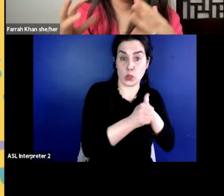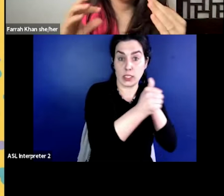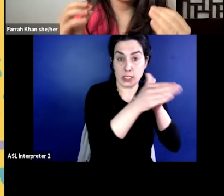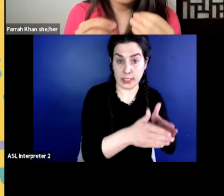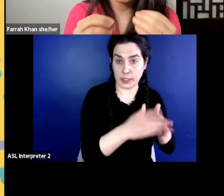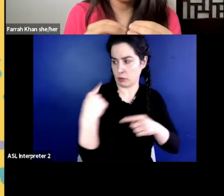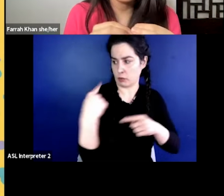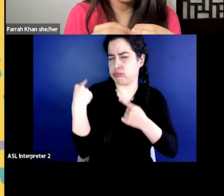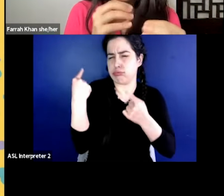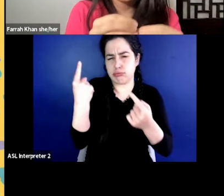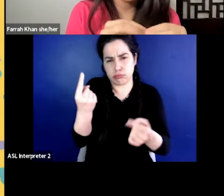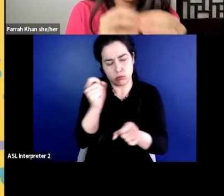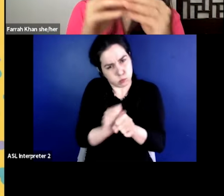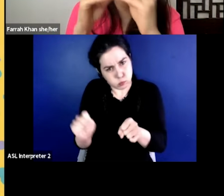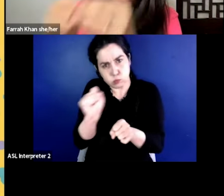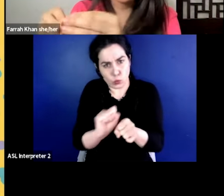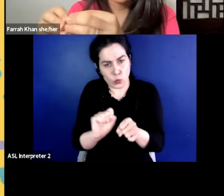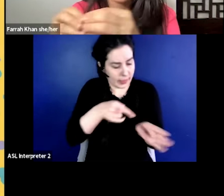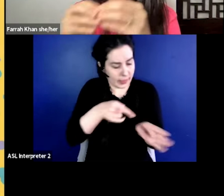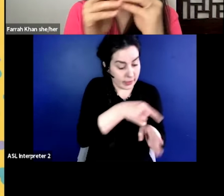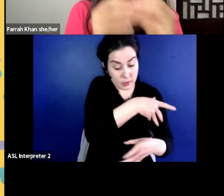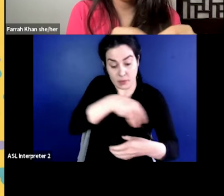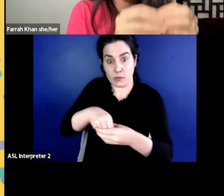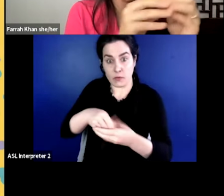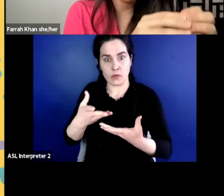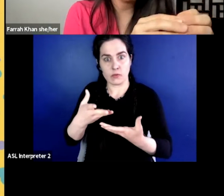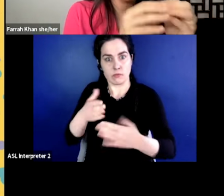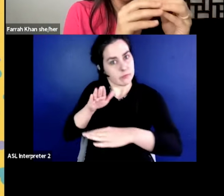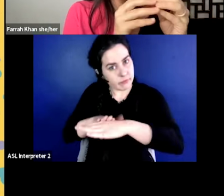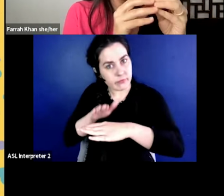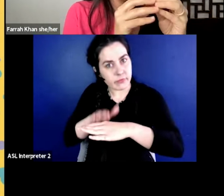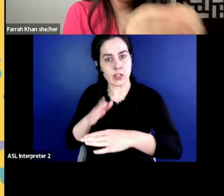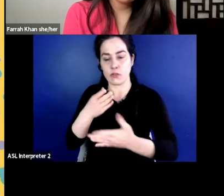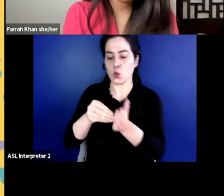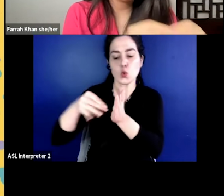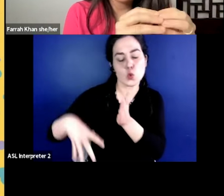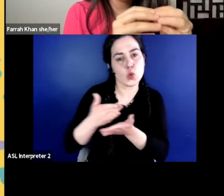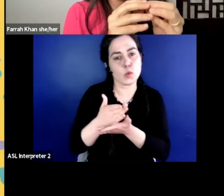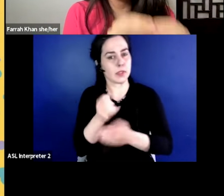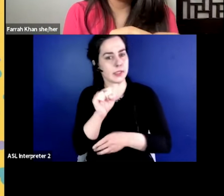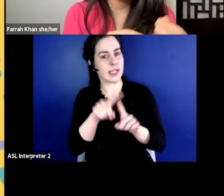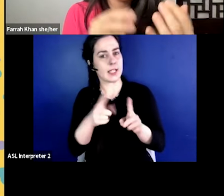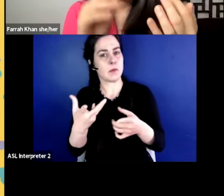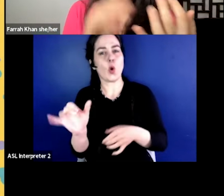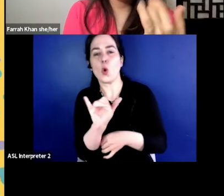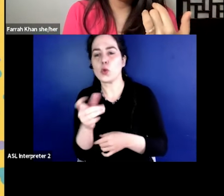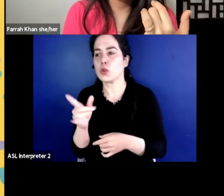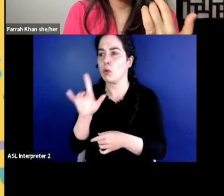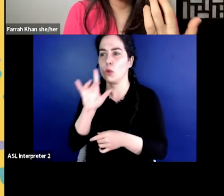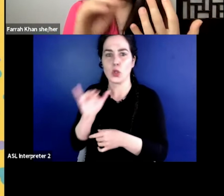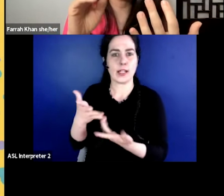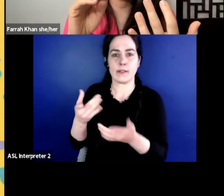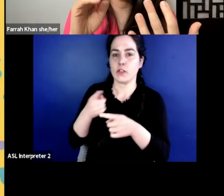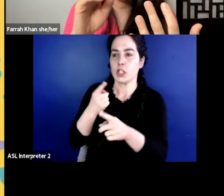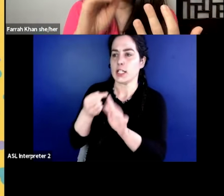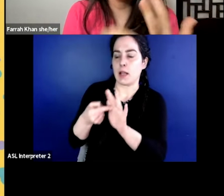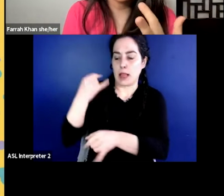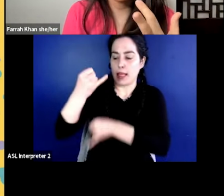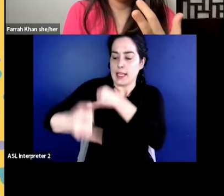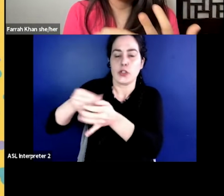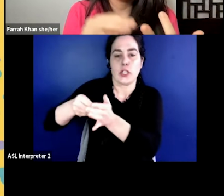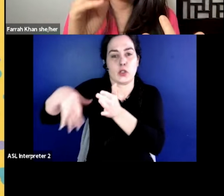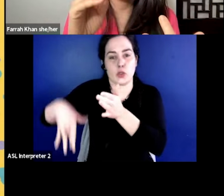to not only give advice about student pieces, but were on communities of practice that were looking at international students. We're looking at